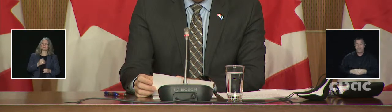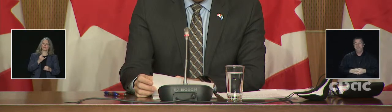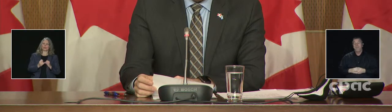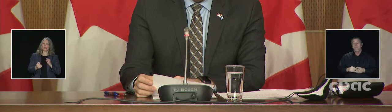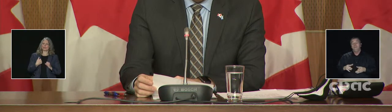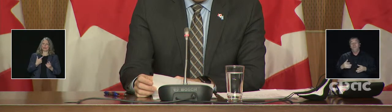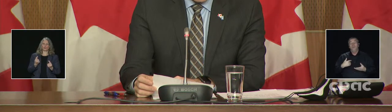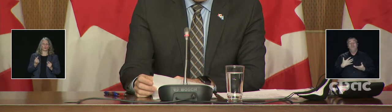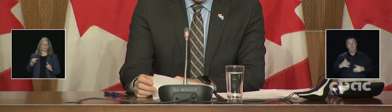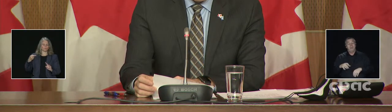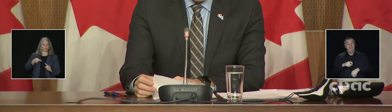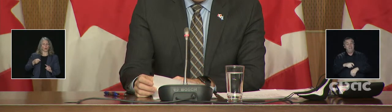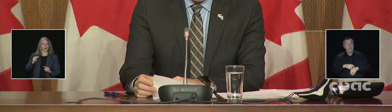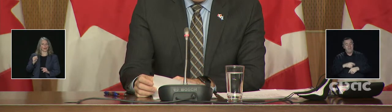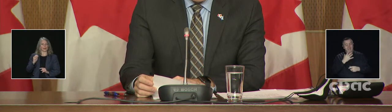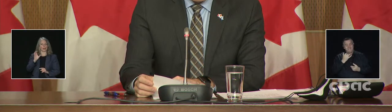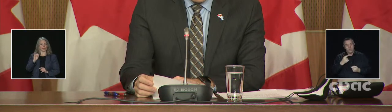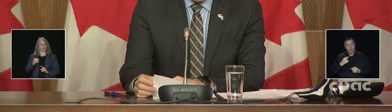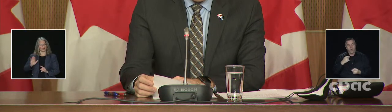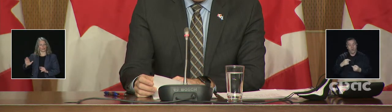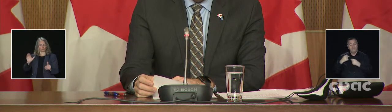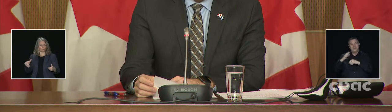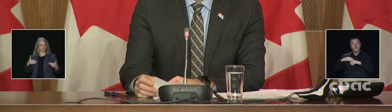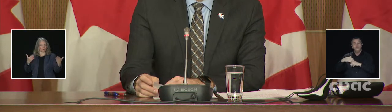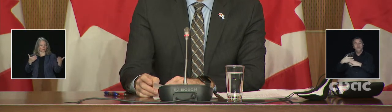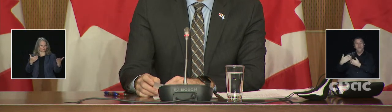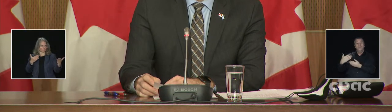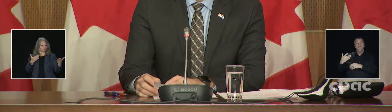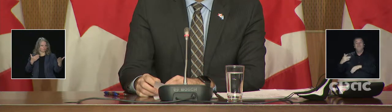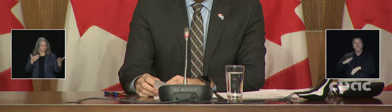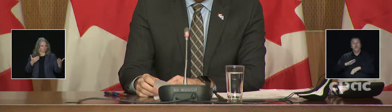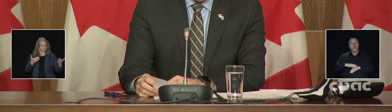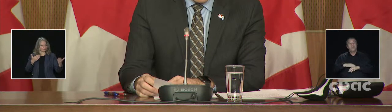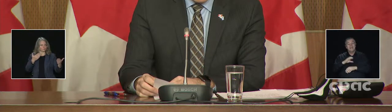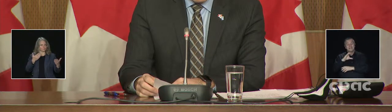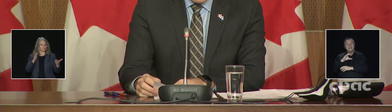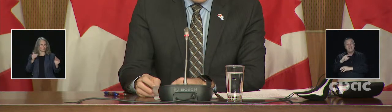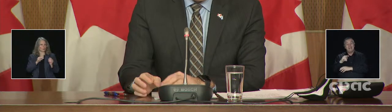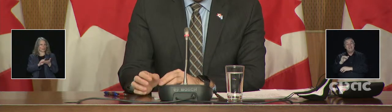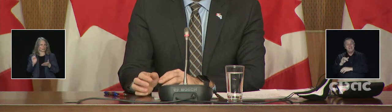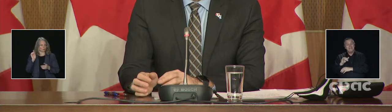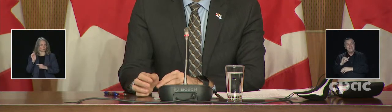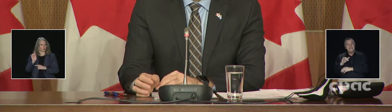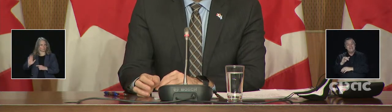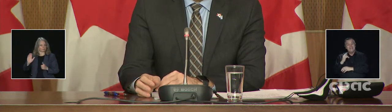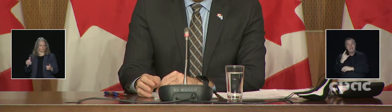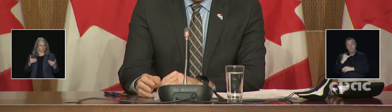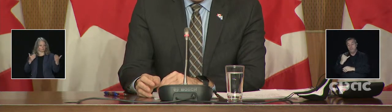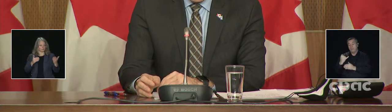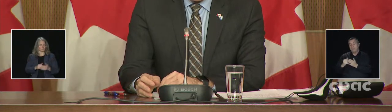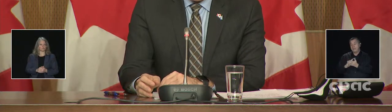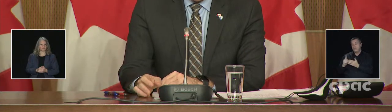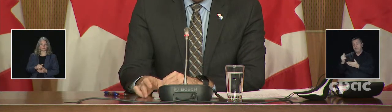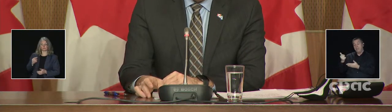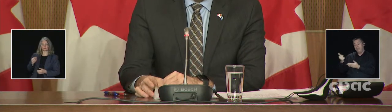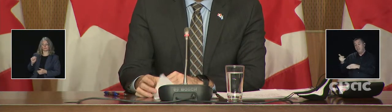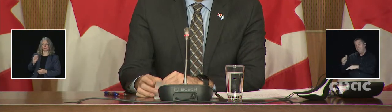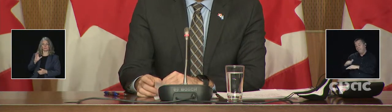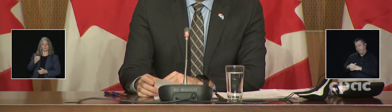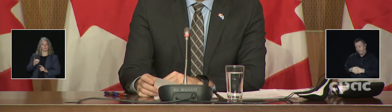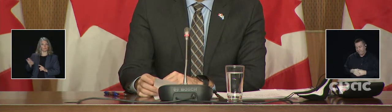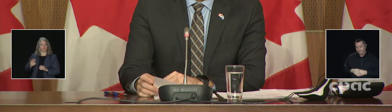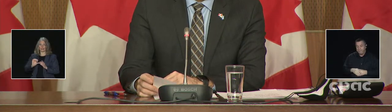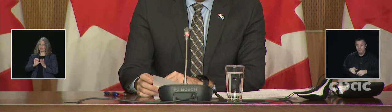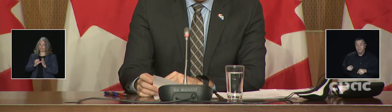back to the National Advisory Committee on Immunization's recommendations from last week. As clearly stated by NACI,